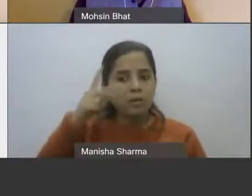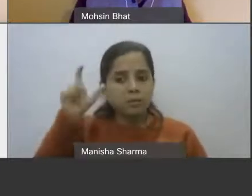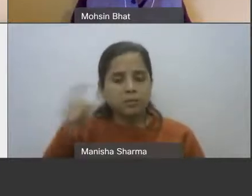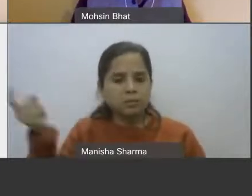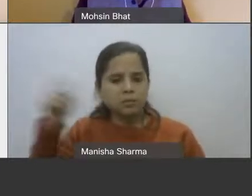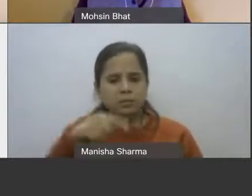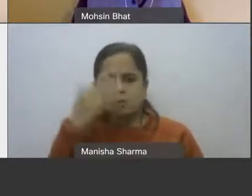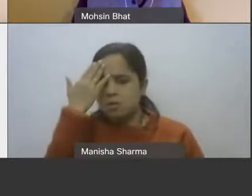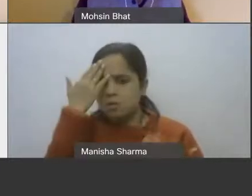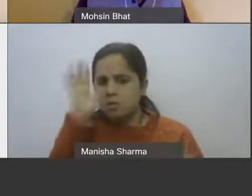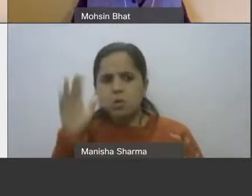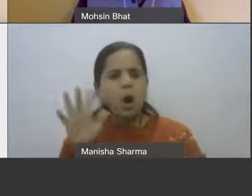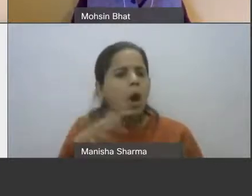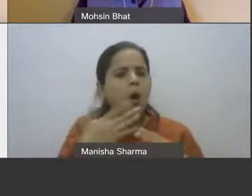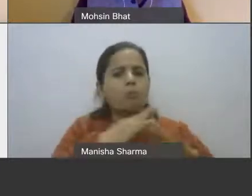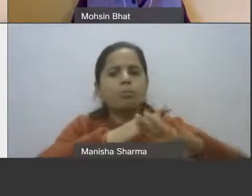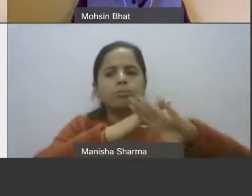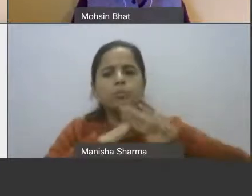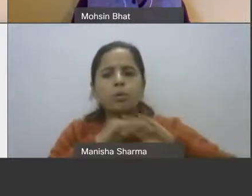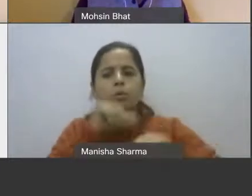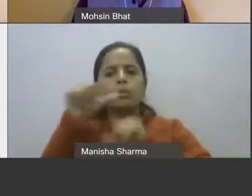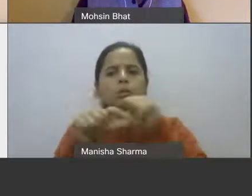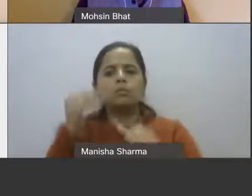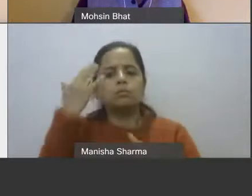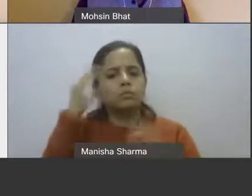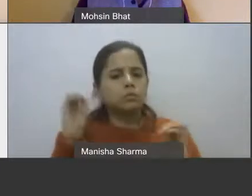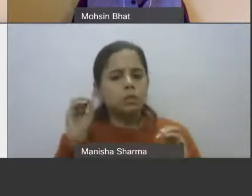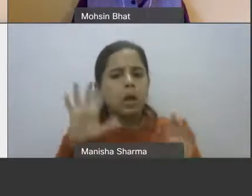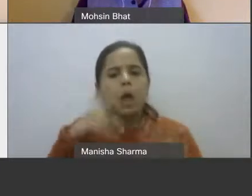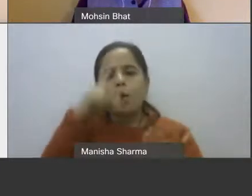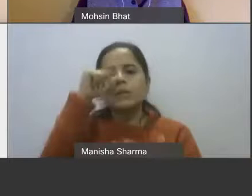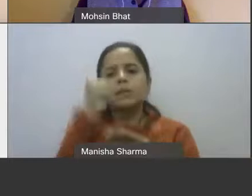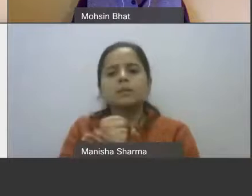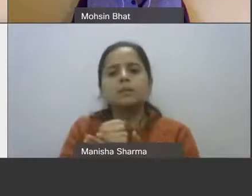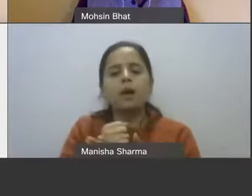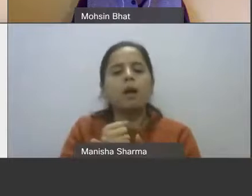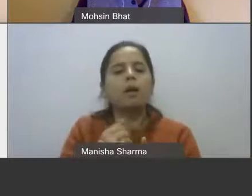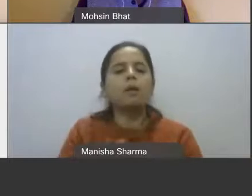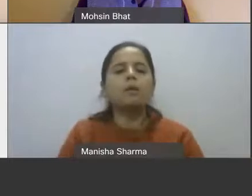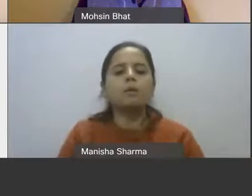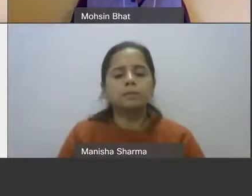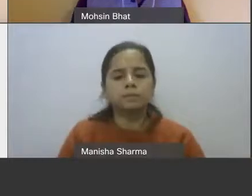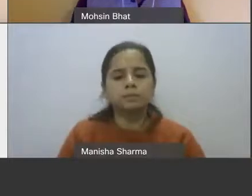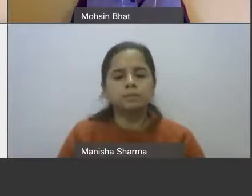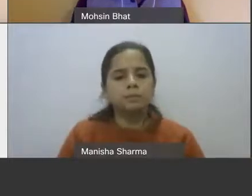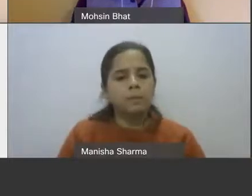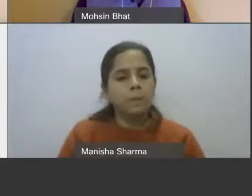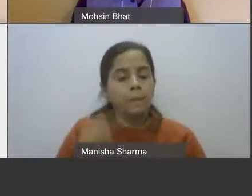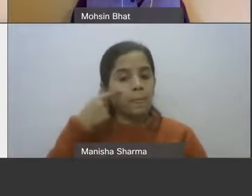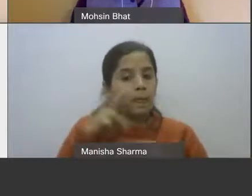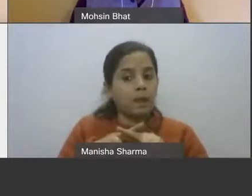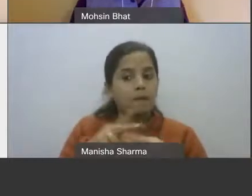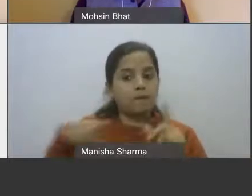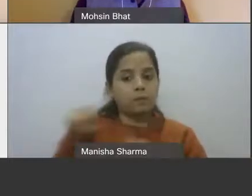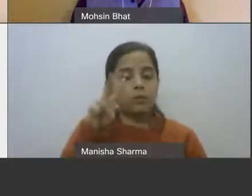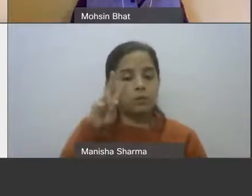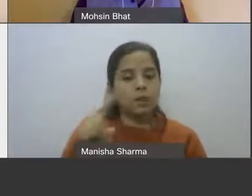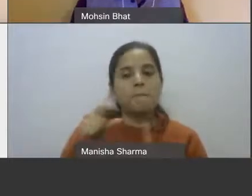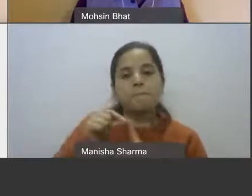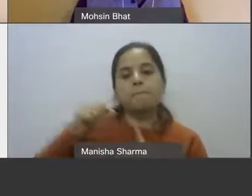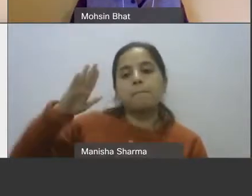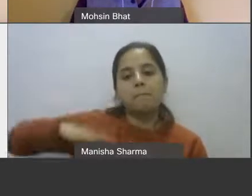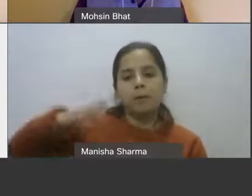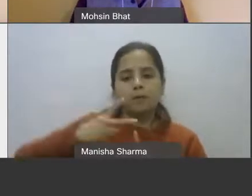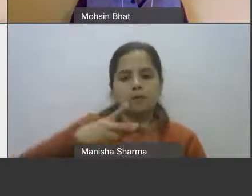no procedural protection, should have the authority to decide the status of persons. If you look at the parliamentary or